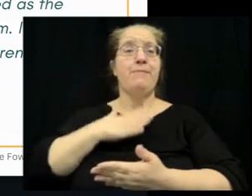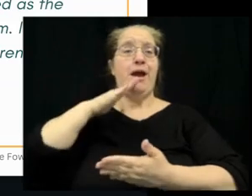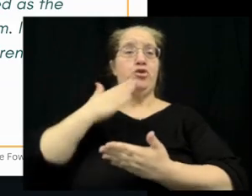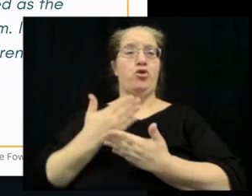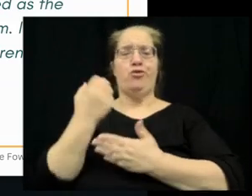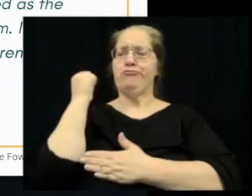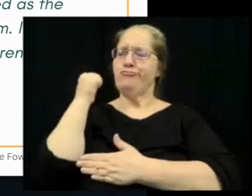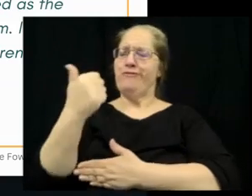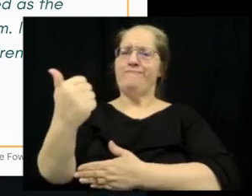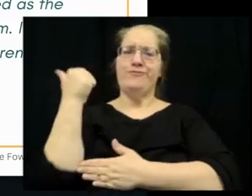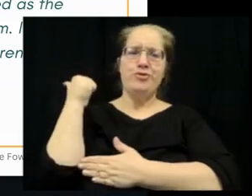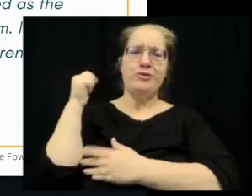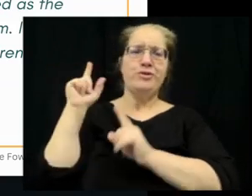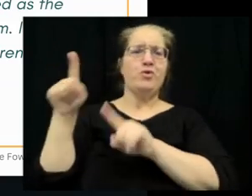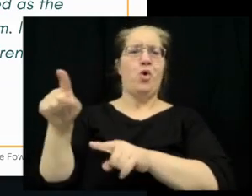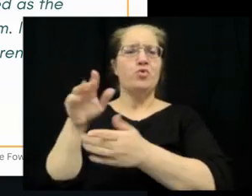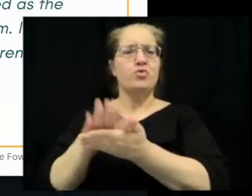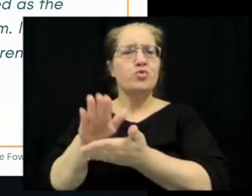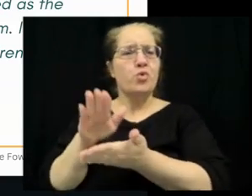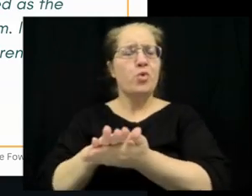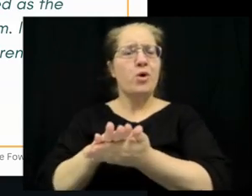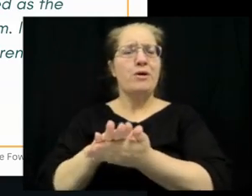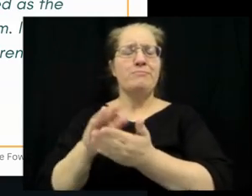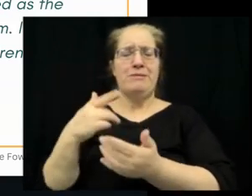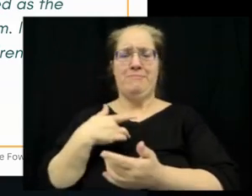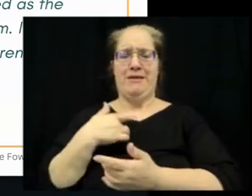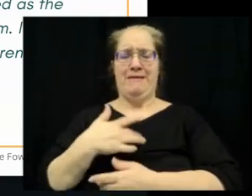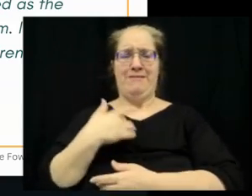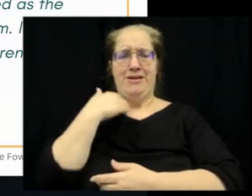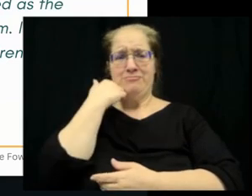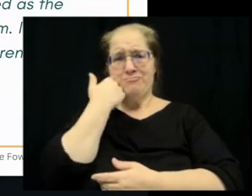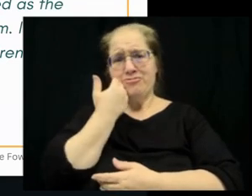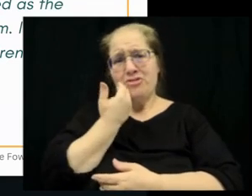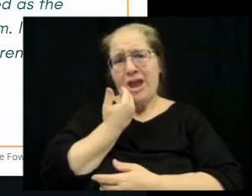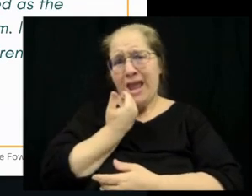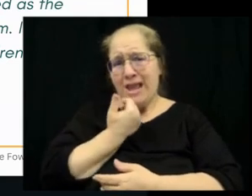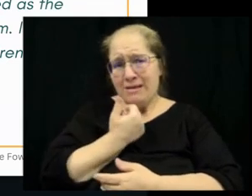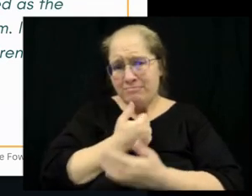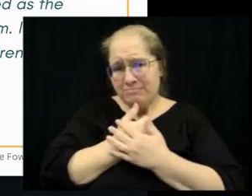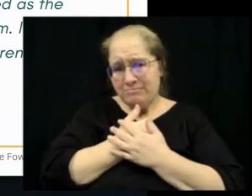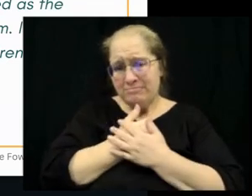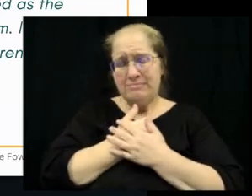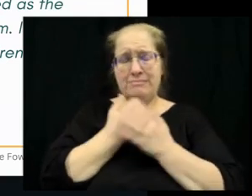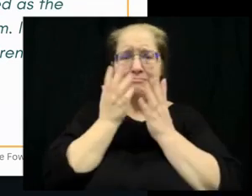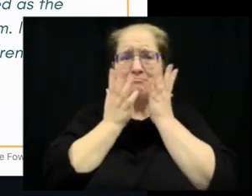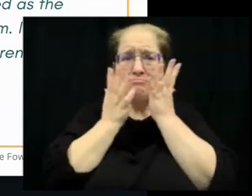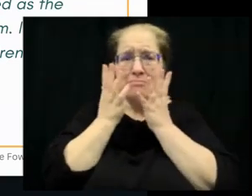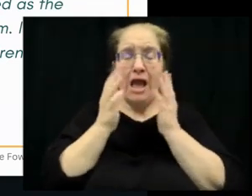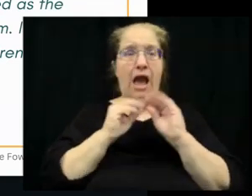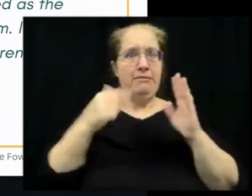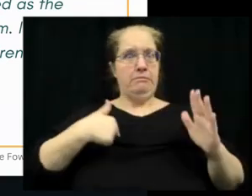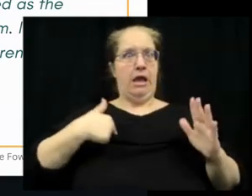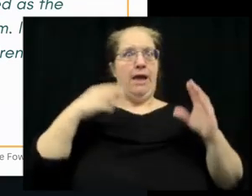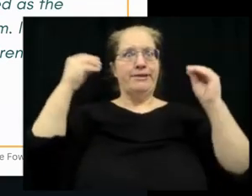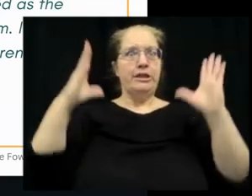not going to school created a lot of shame. I thought, obviously I was like this teacher who helped